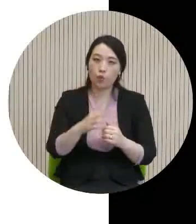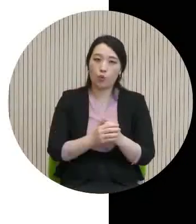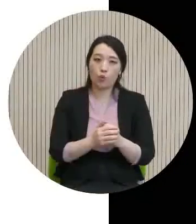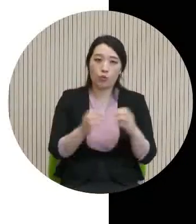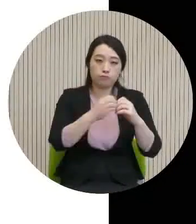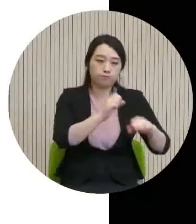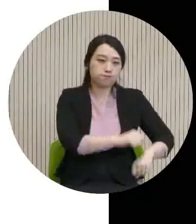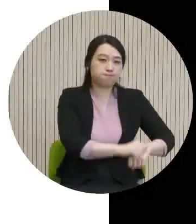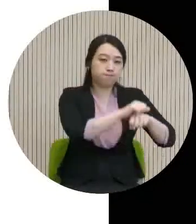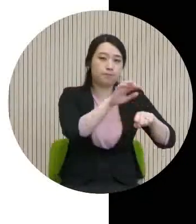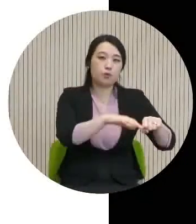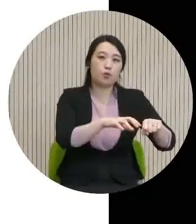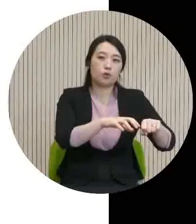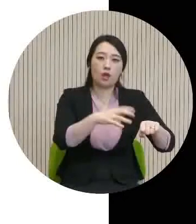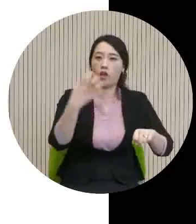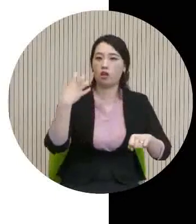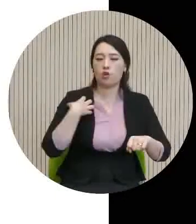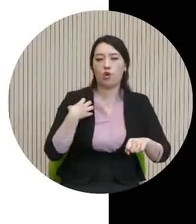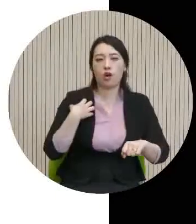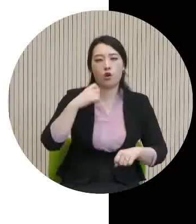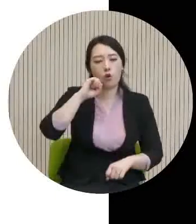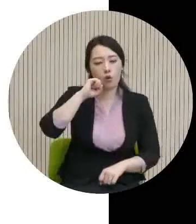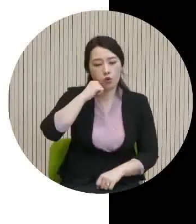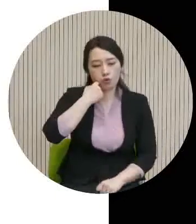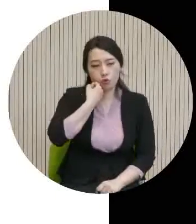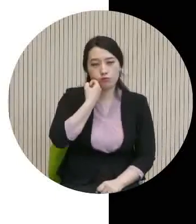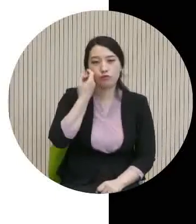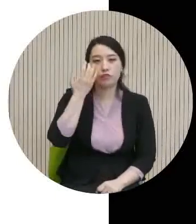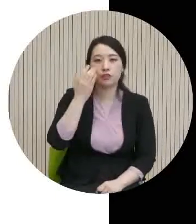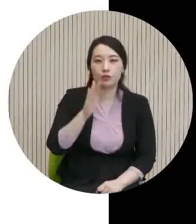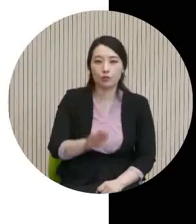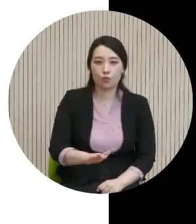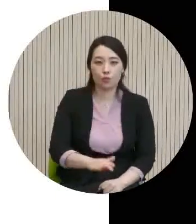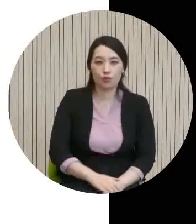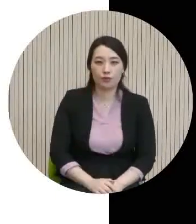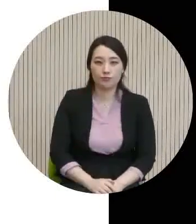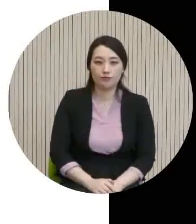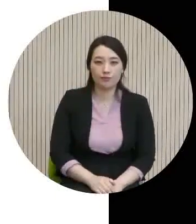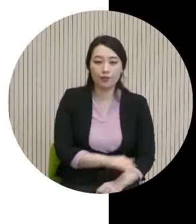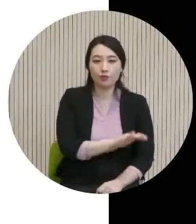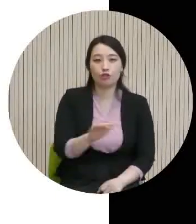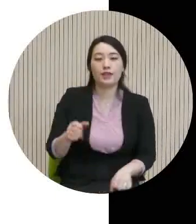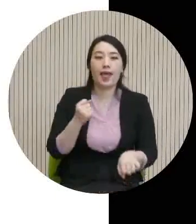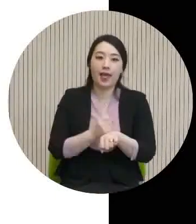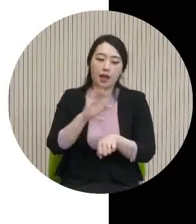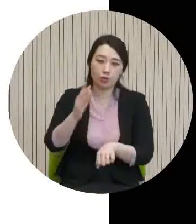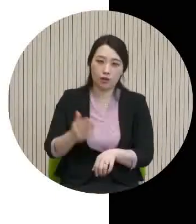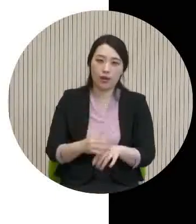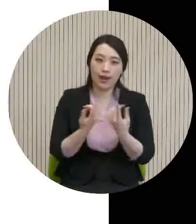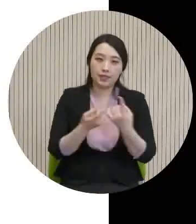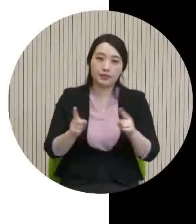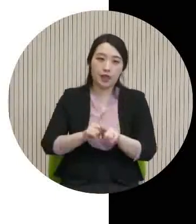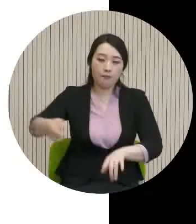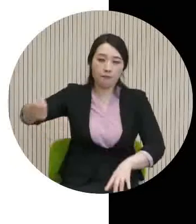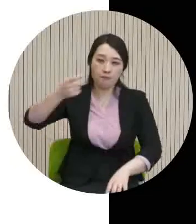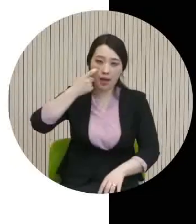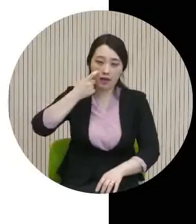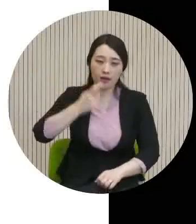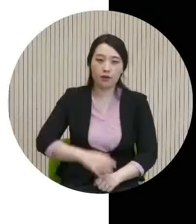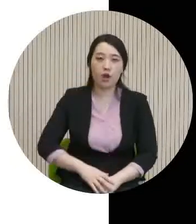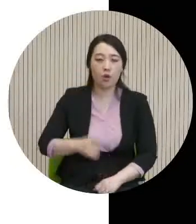have said that even if it's challenging, let's do it. Because all worthy